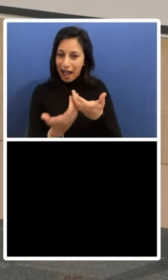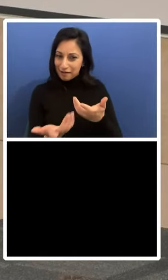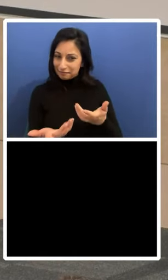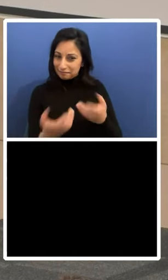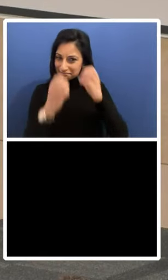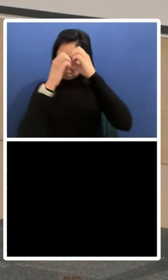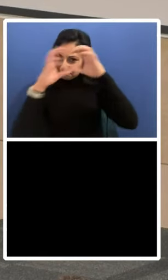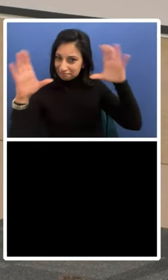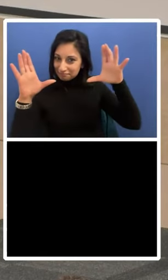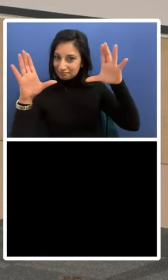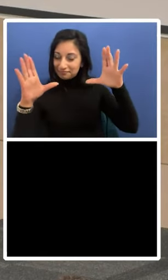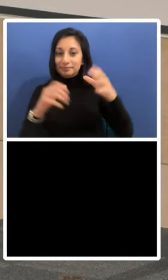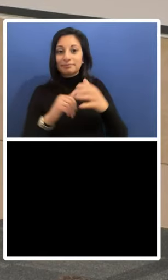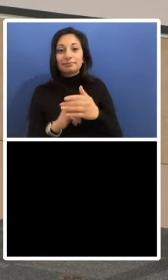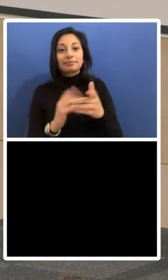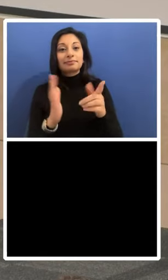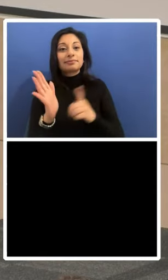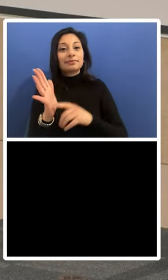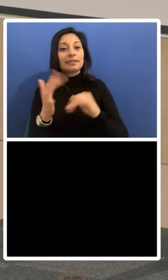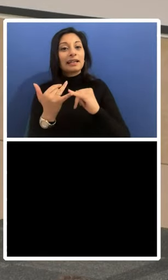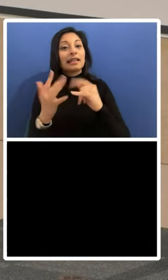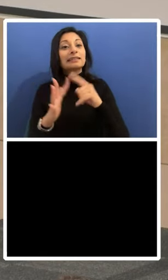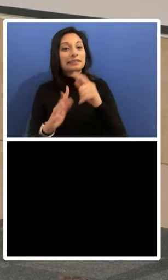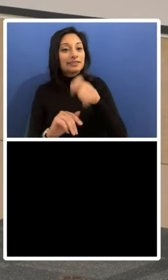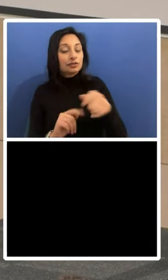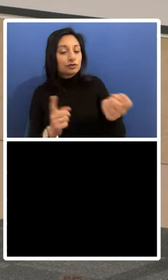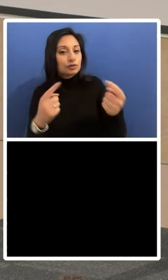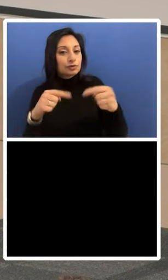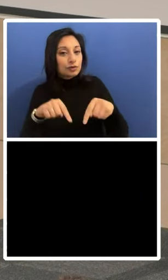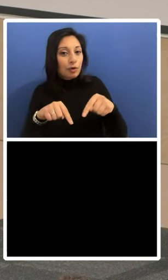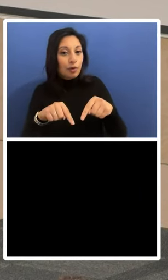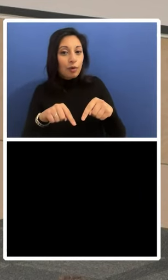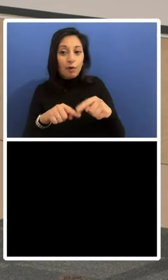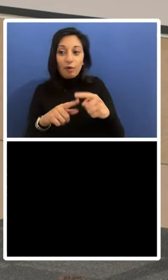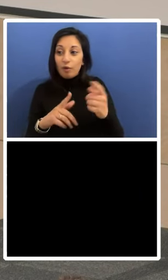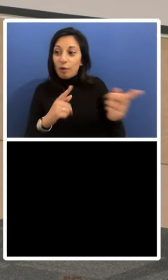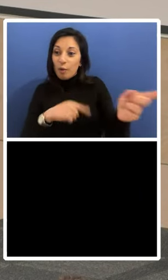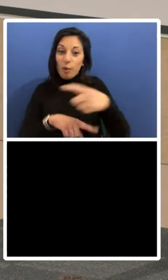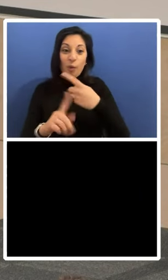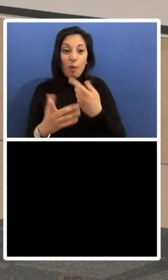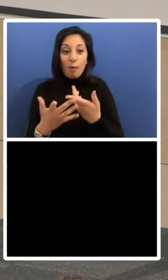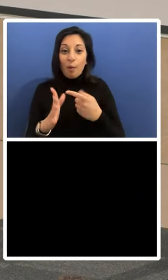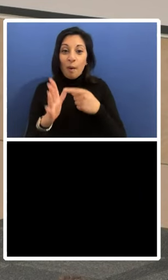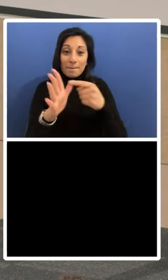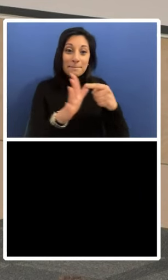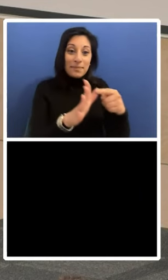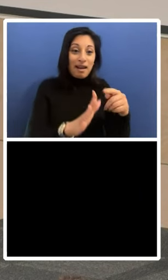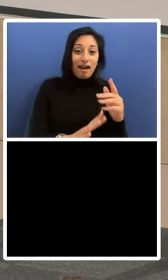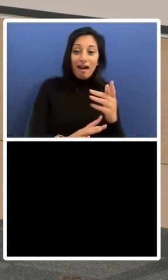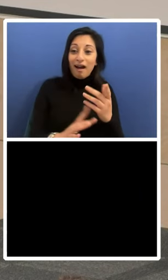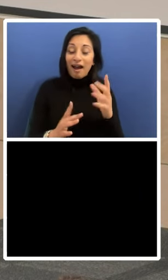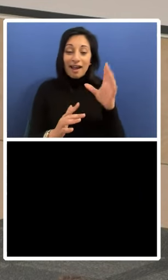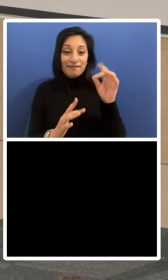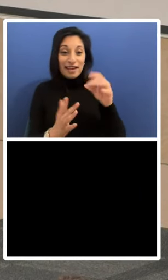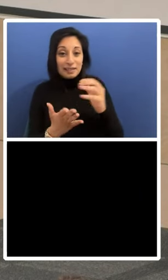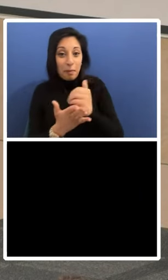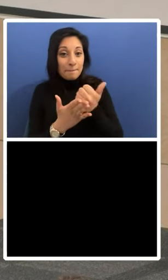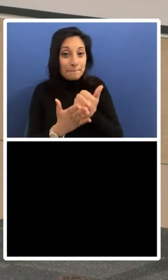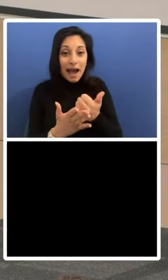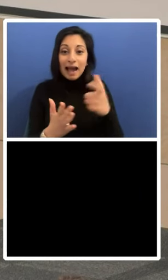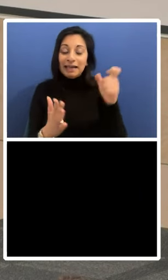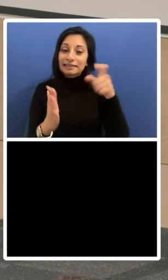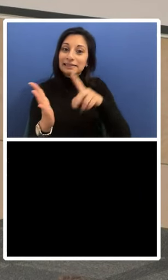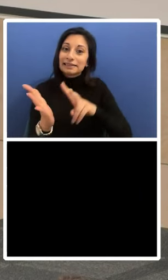guess there's some LSE students here. Like second year is mental, everyone's applying for like 35 investment banks and like they've all like got these amazing CVs where they've